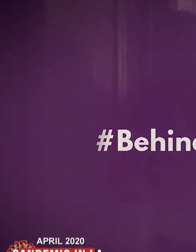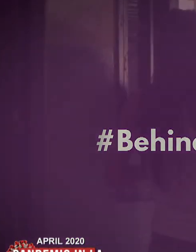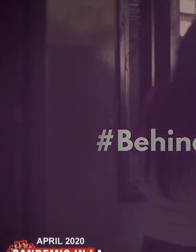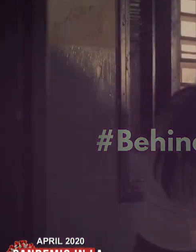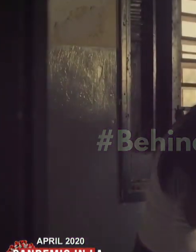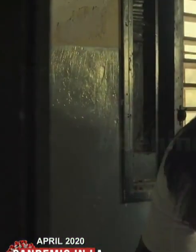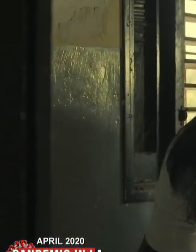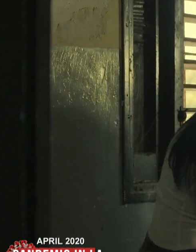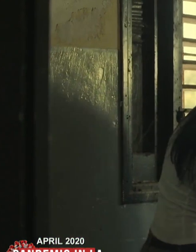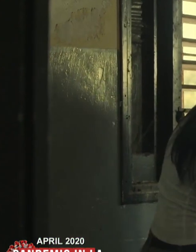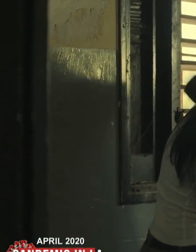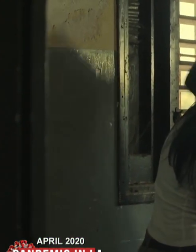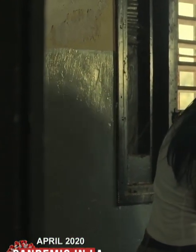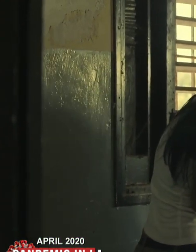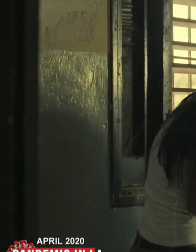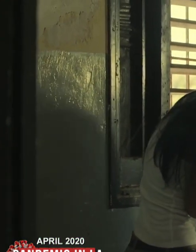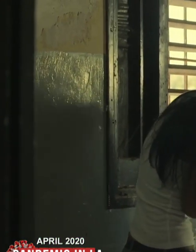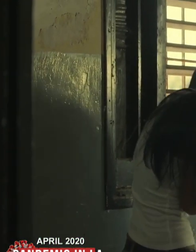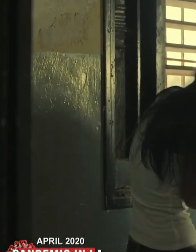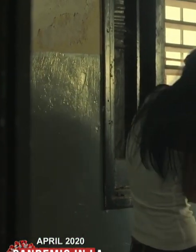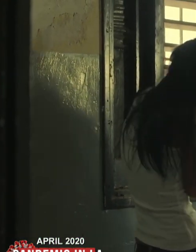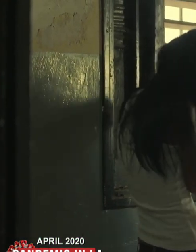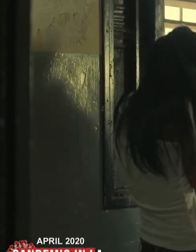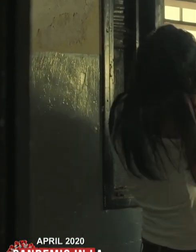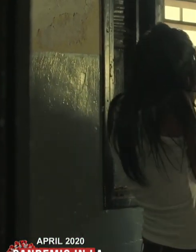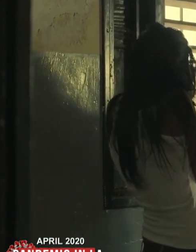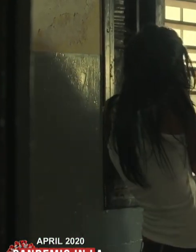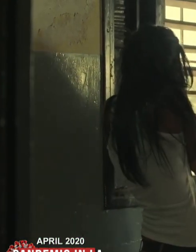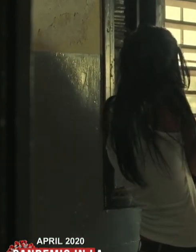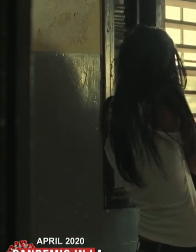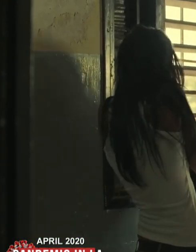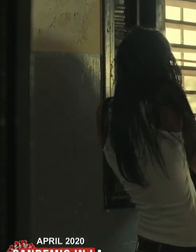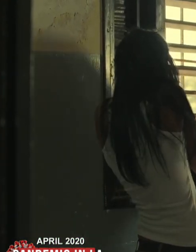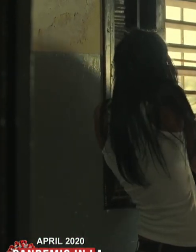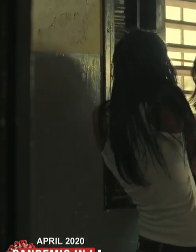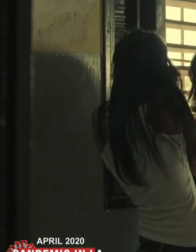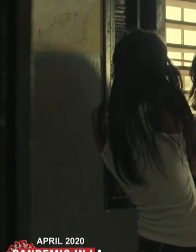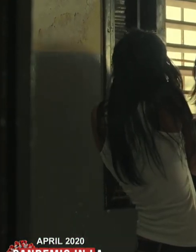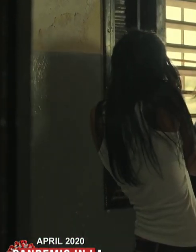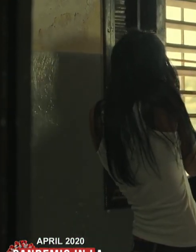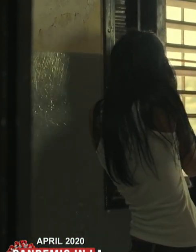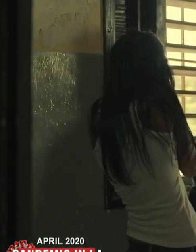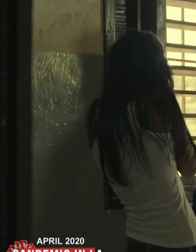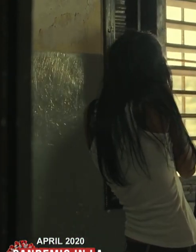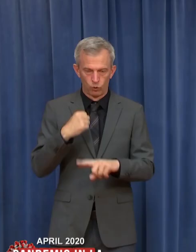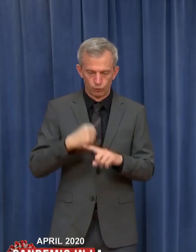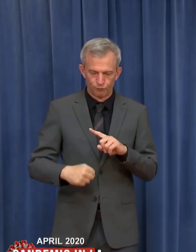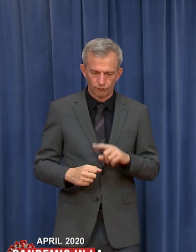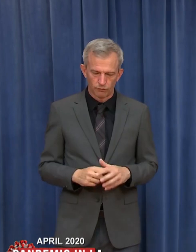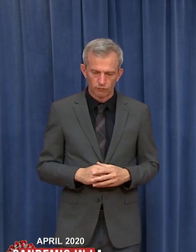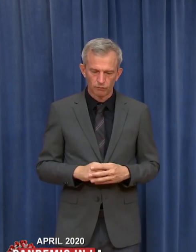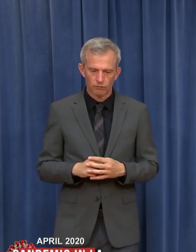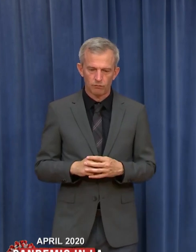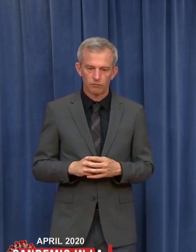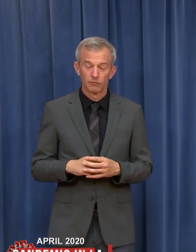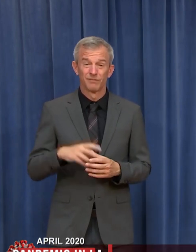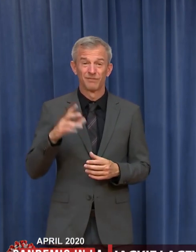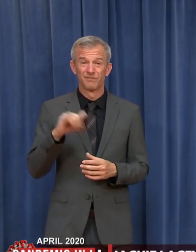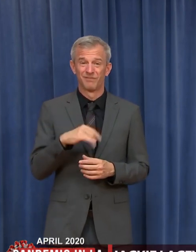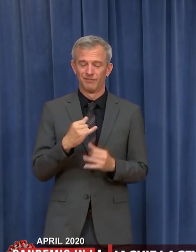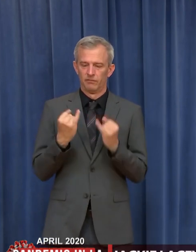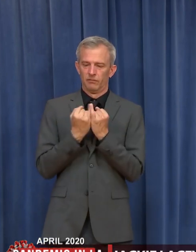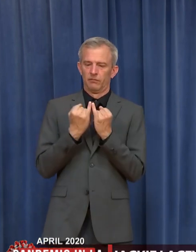at home means that victims of domestic violence are often trapped in those locations. The isolation of